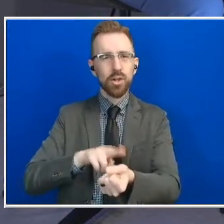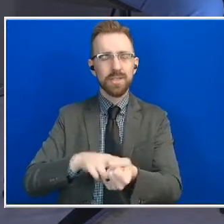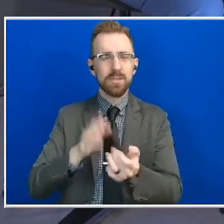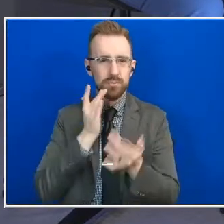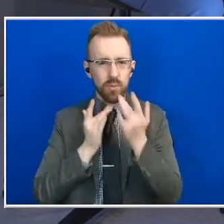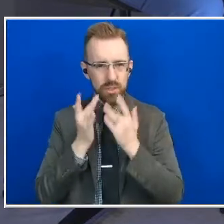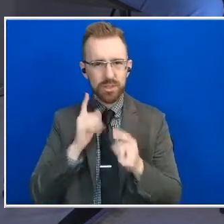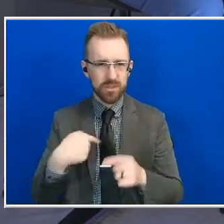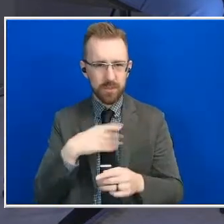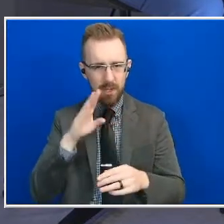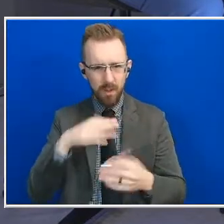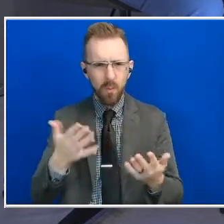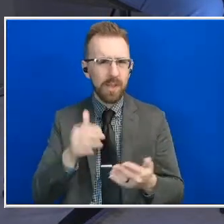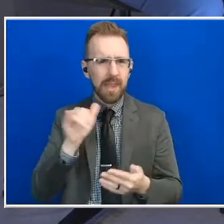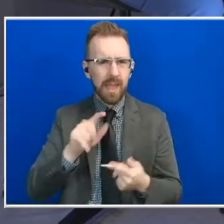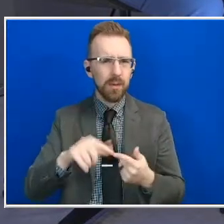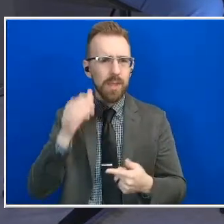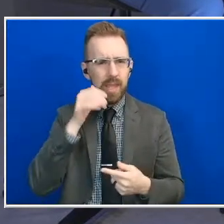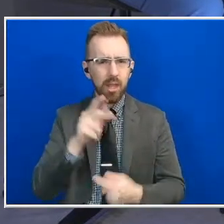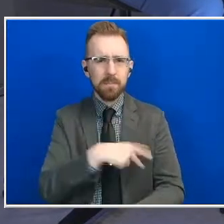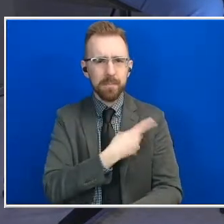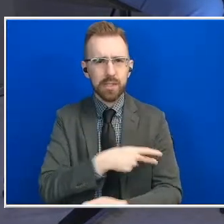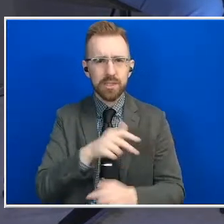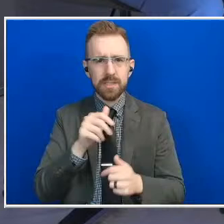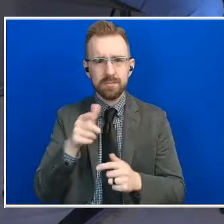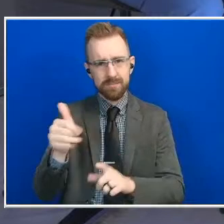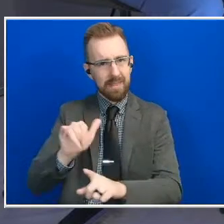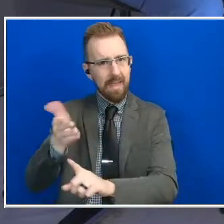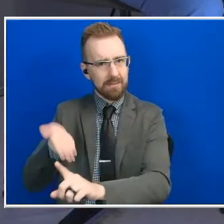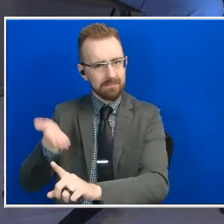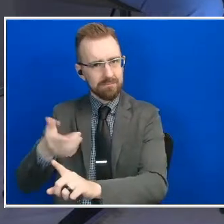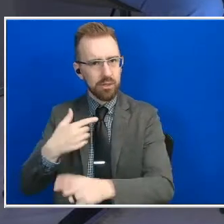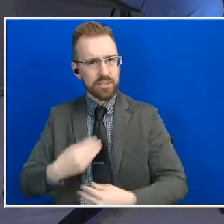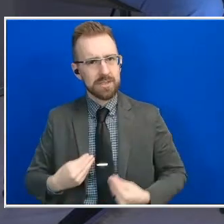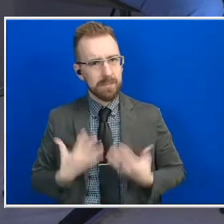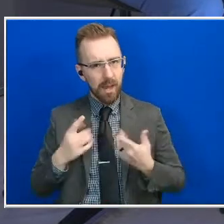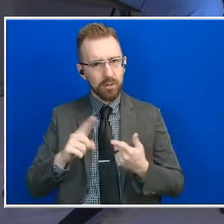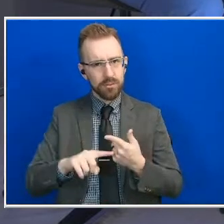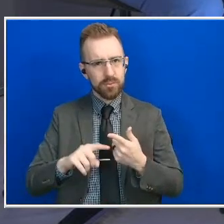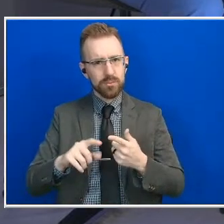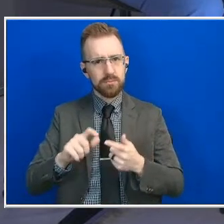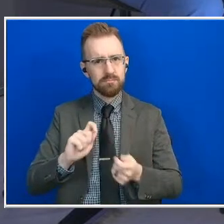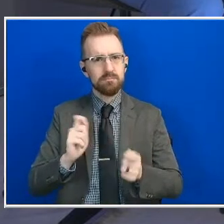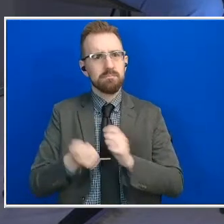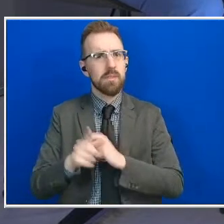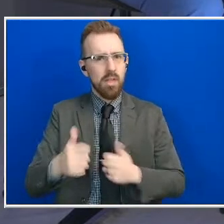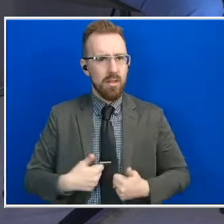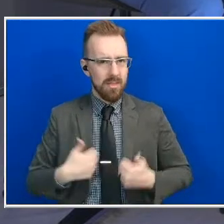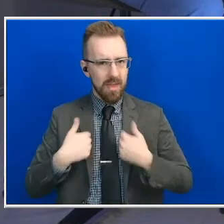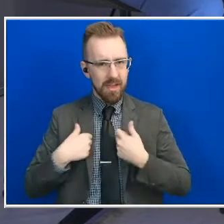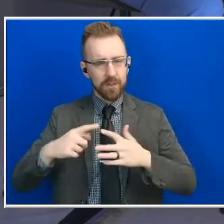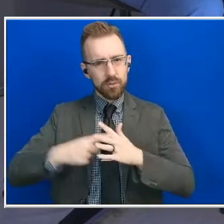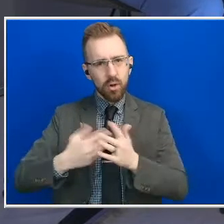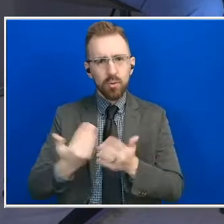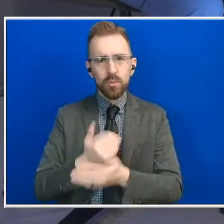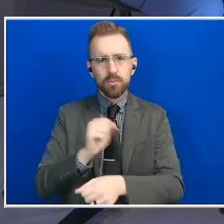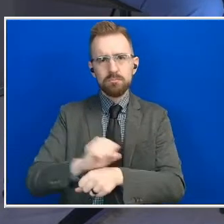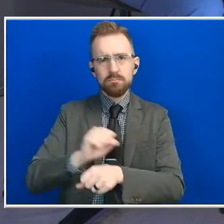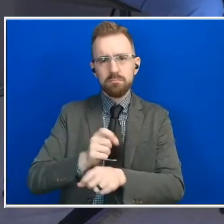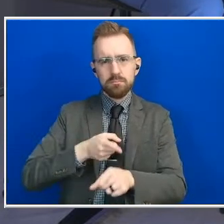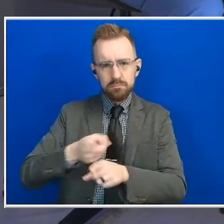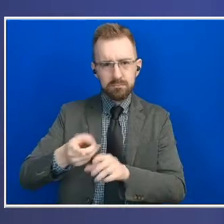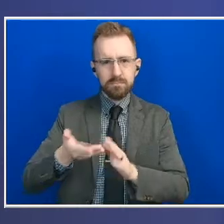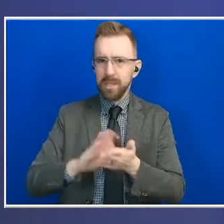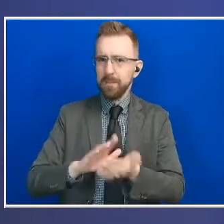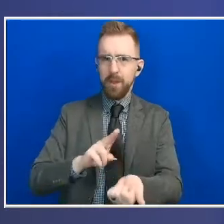hear when patients like Kyle are inspired to turn around and start a new career and become, of all things, a nurse? Yeah, I